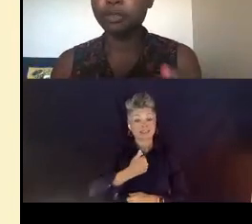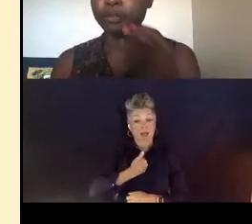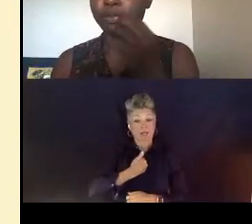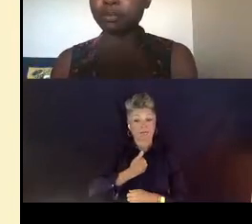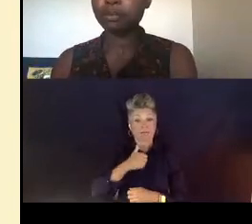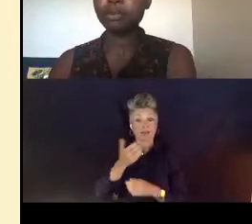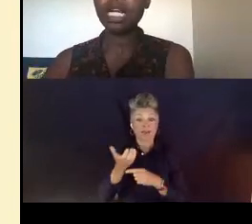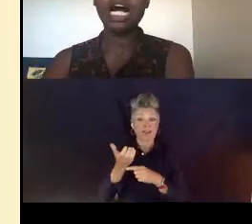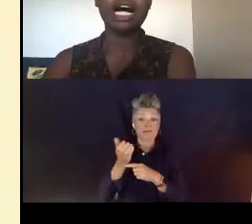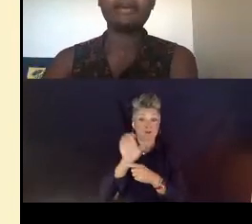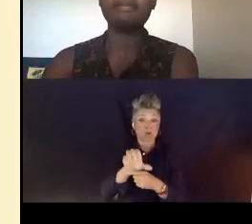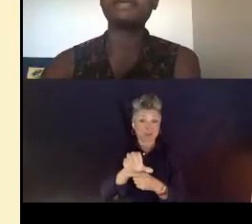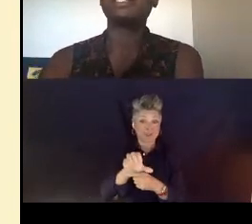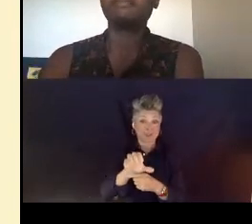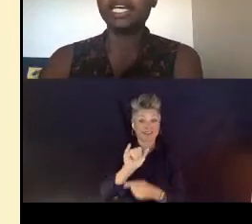infrastructure,